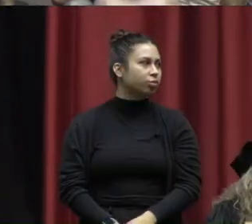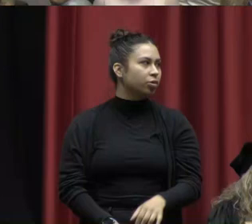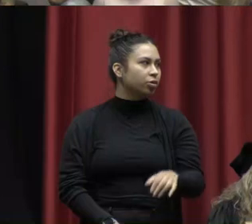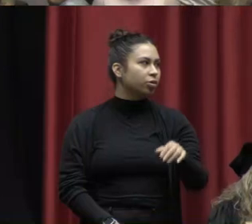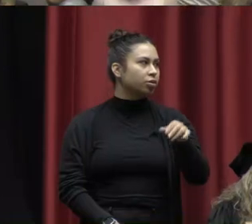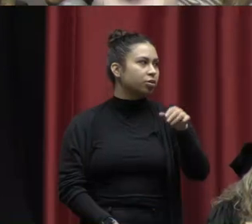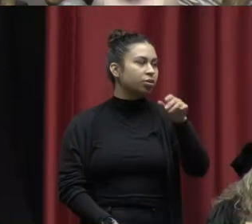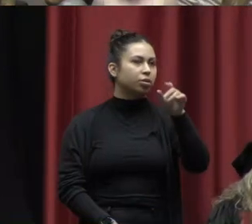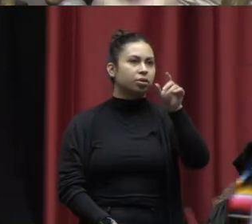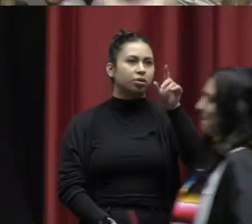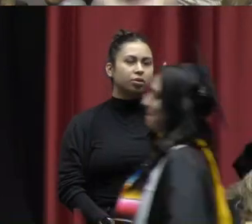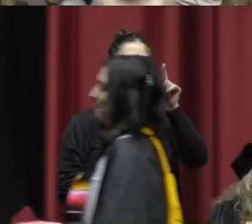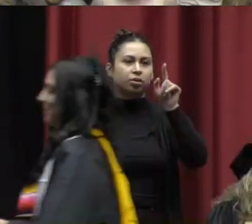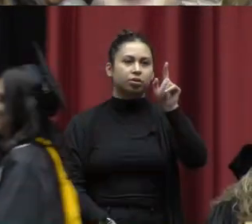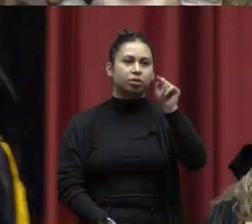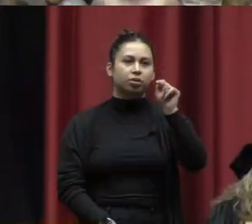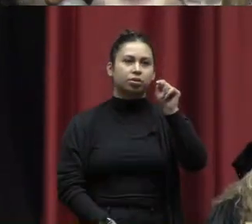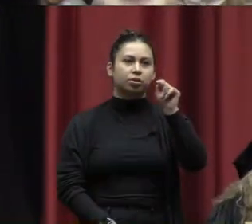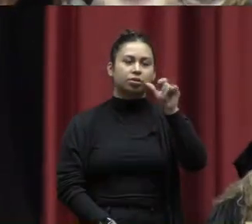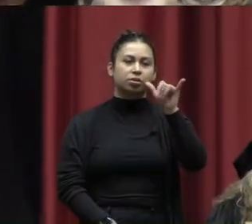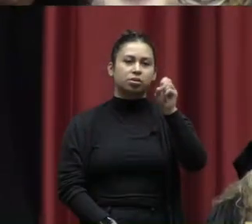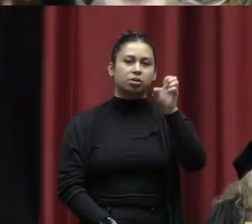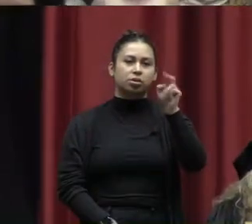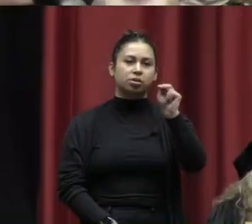Hyson Lee,